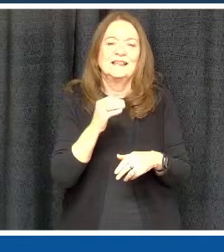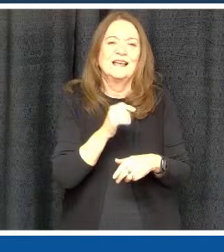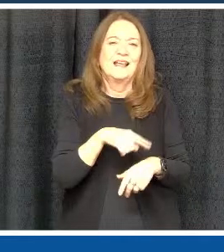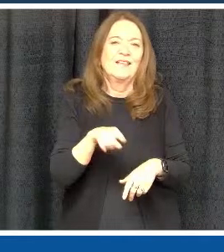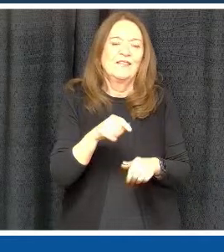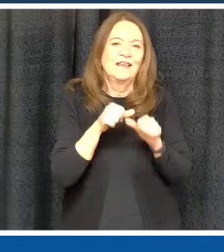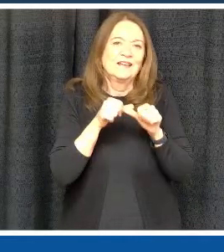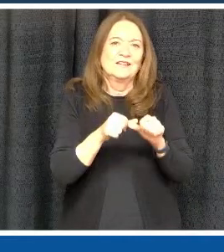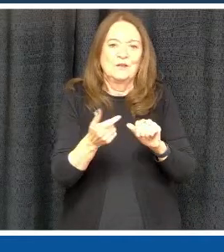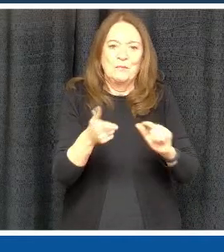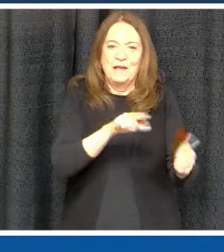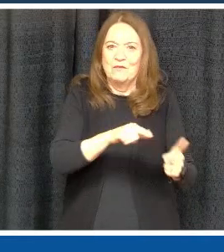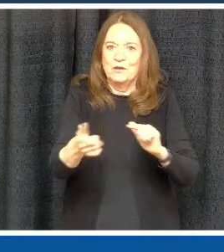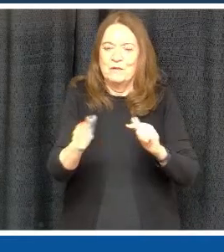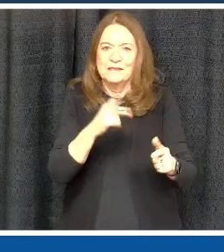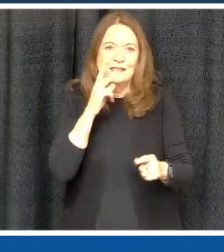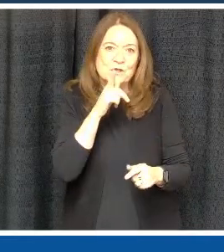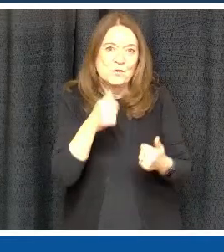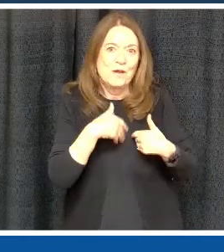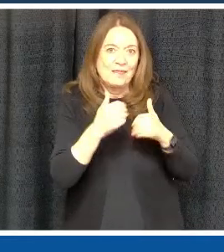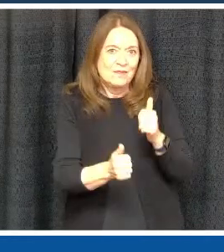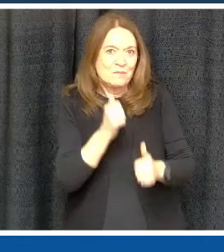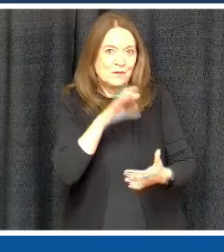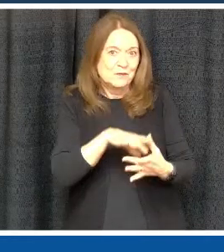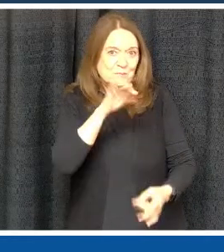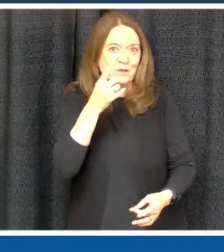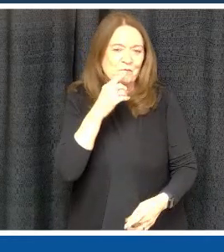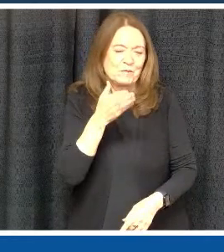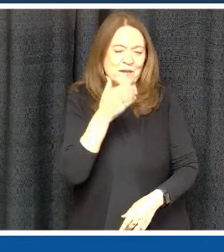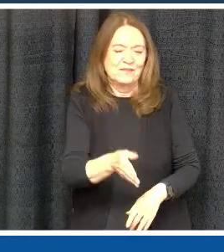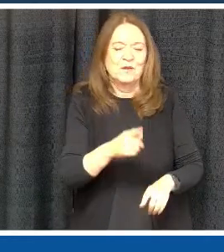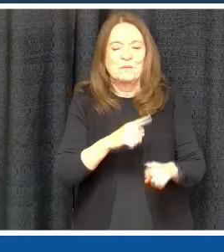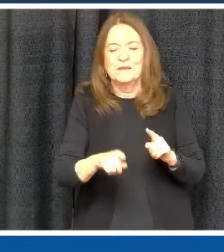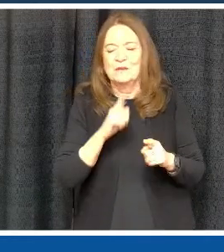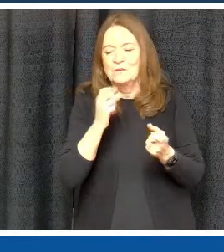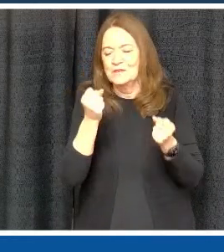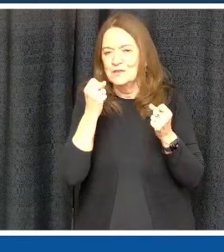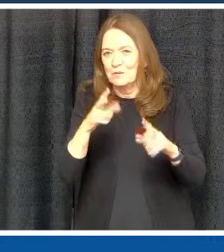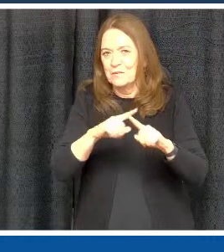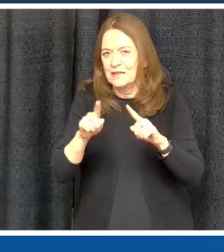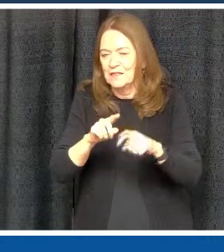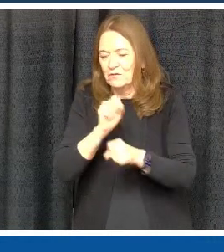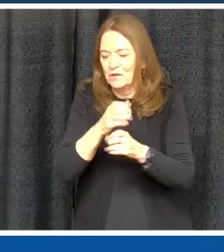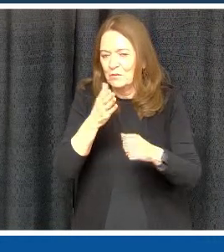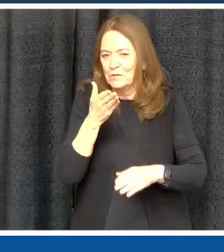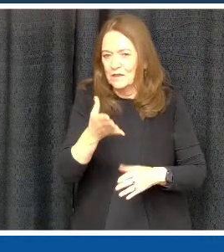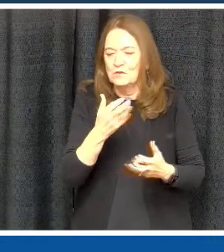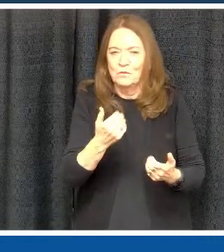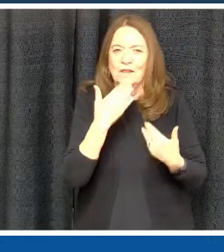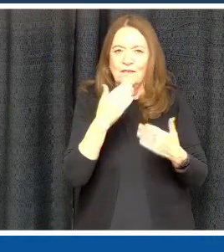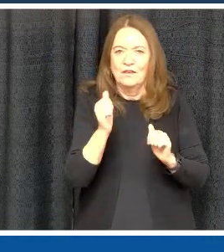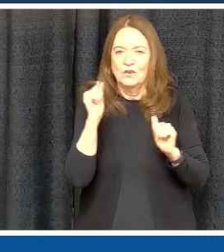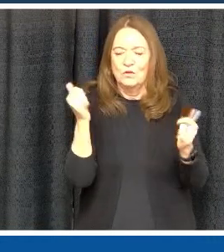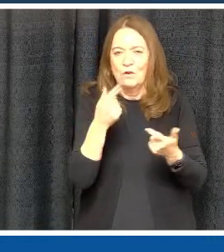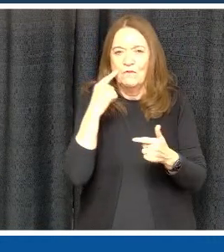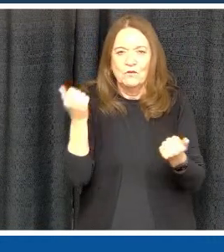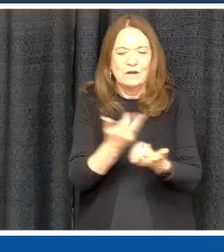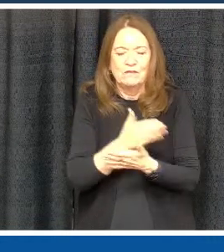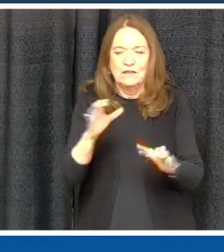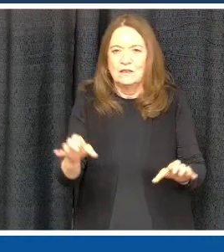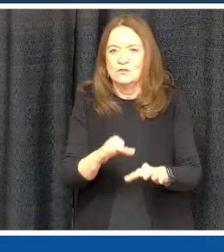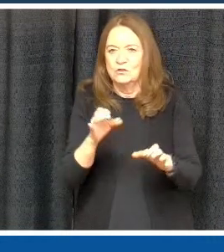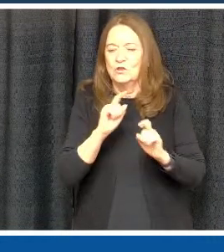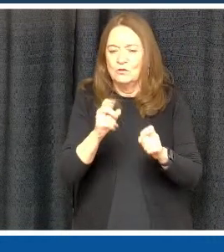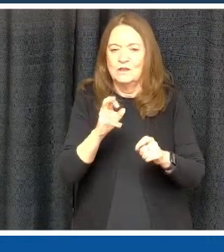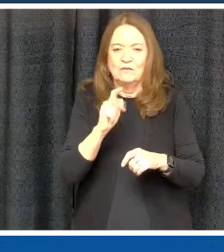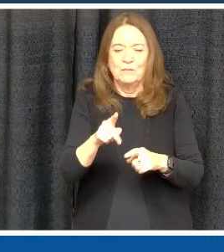continued going back and forth to see who had the most spirit for being there. But there was so many different employees there, and I just want to thank you all for everything that you do to give